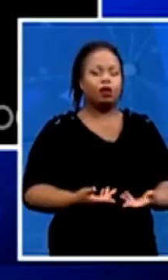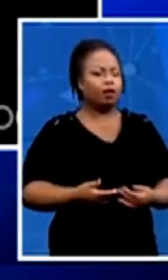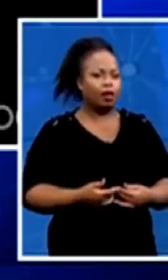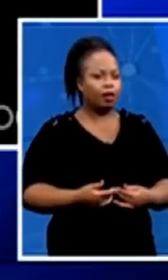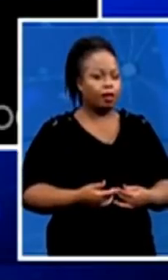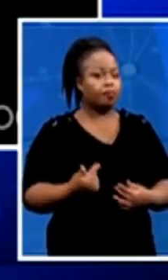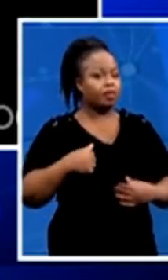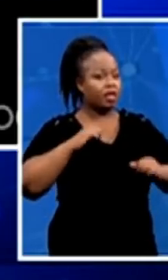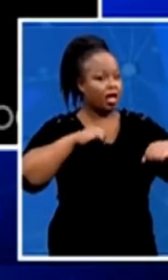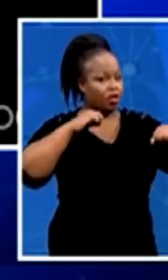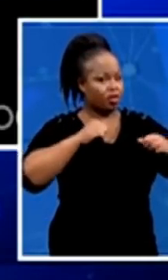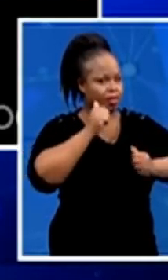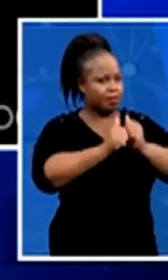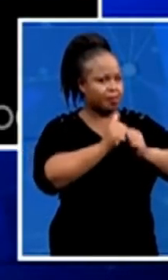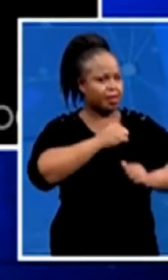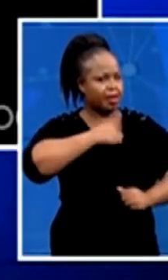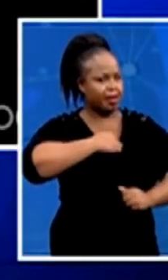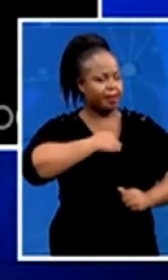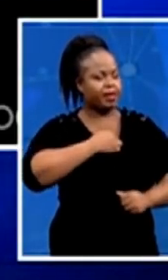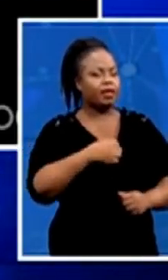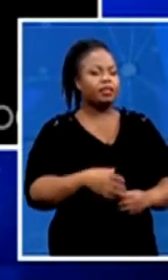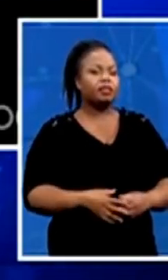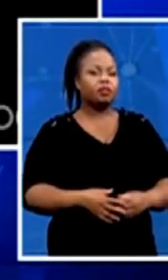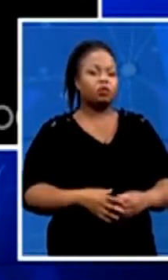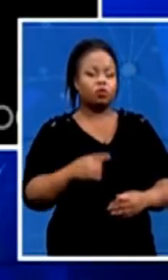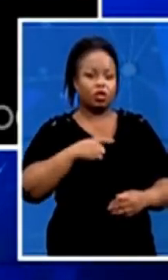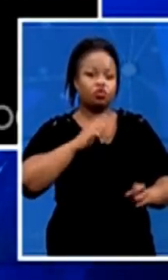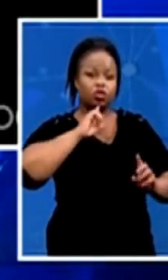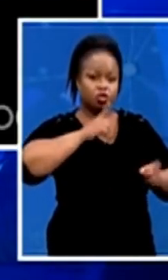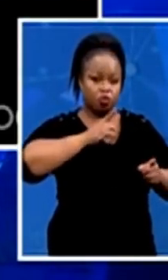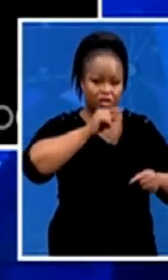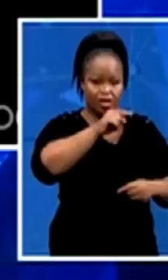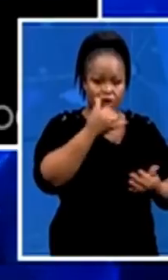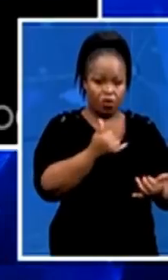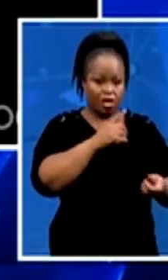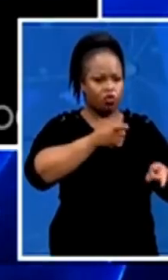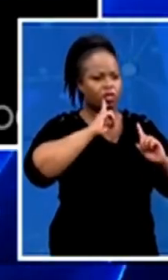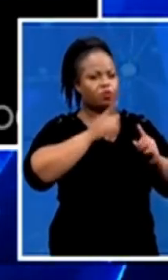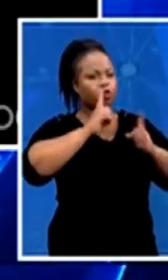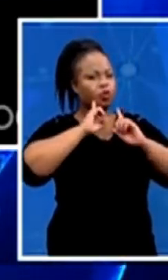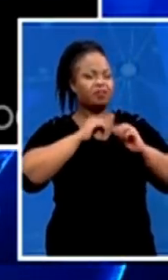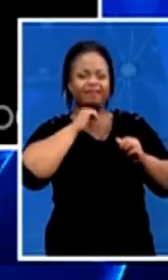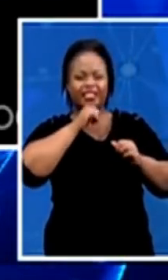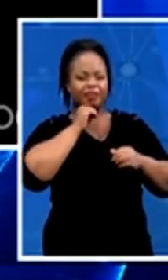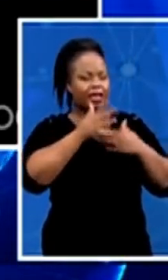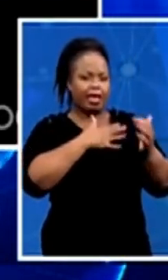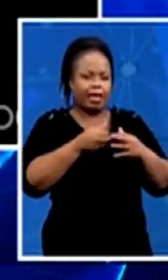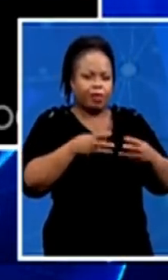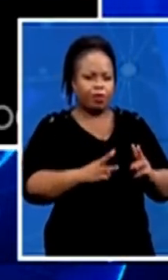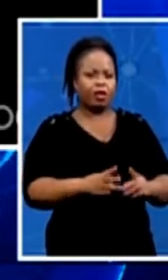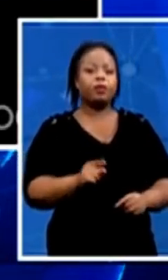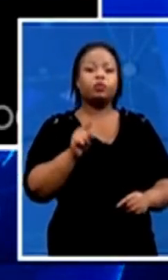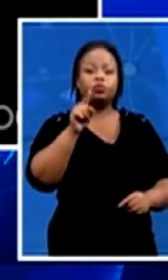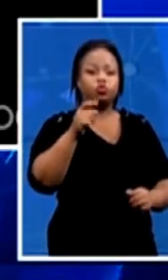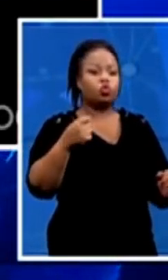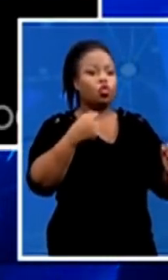subject, of course, to responses that you may give. You are conflating two totally different